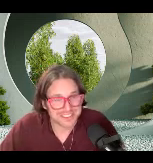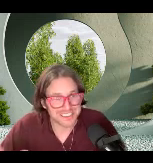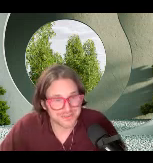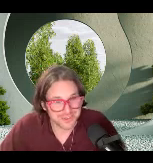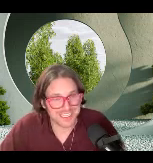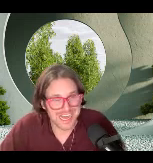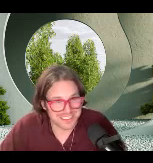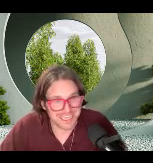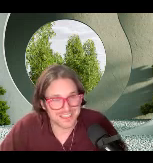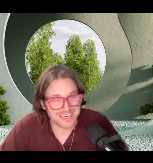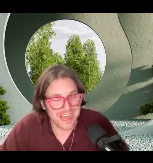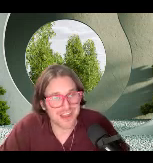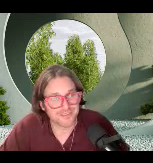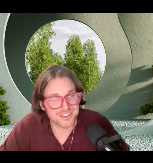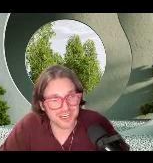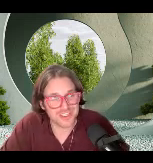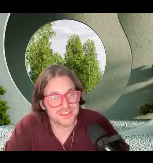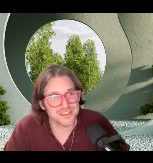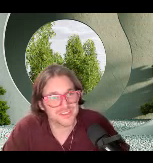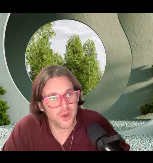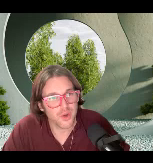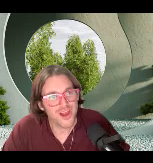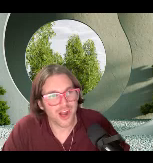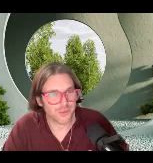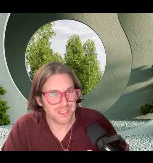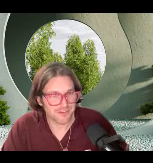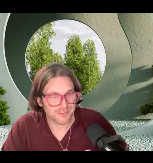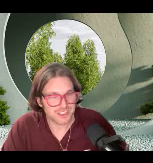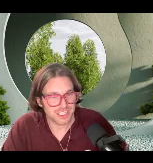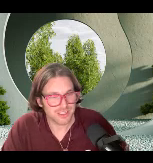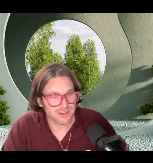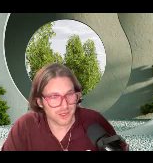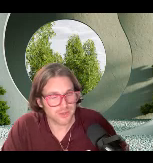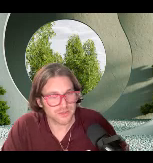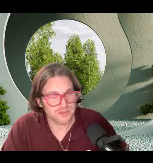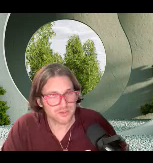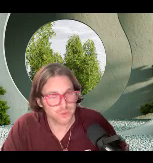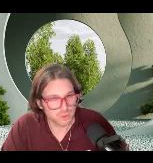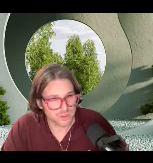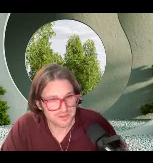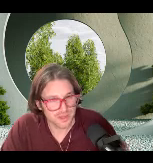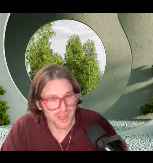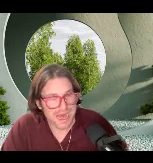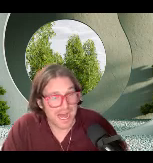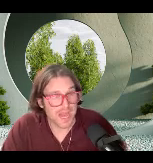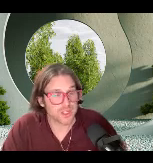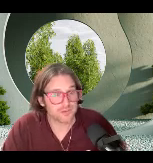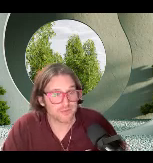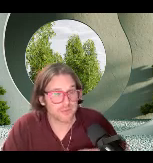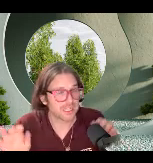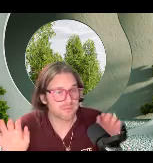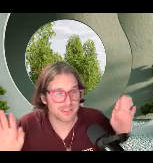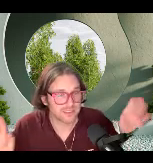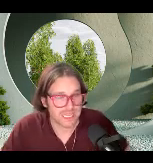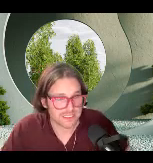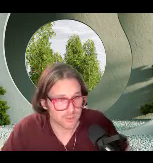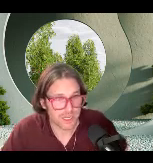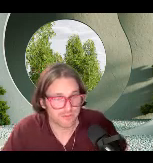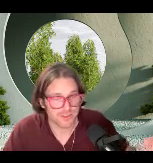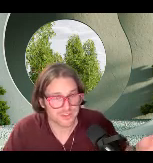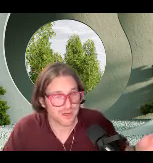pretty successfully content and have conversations. And so are we leveraging those tools? I will fully